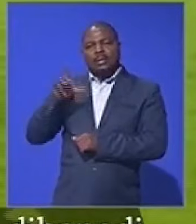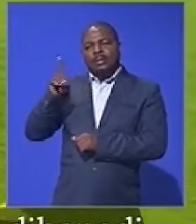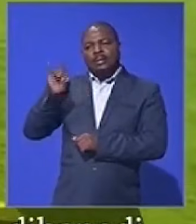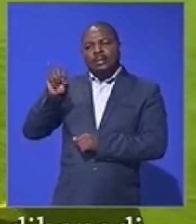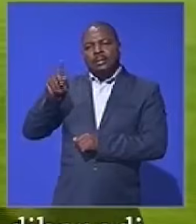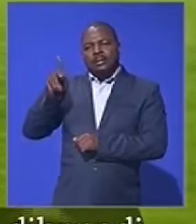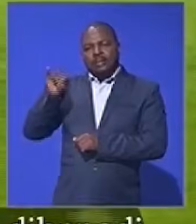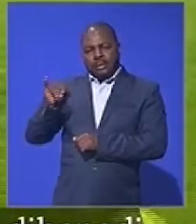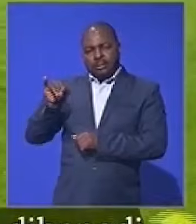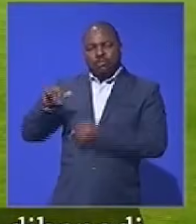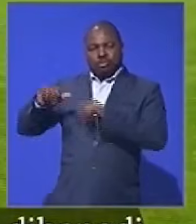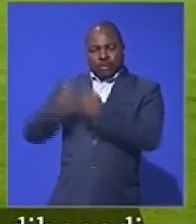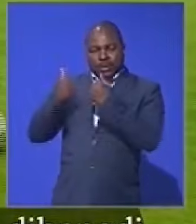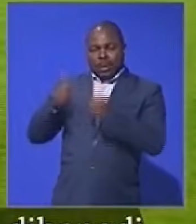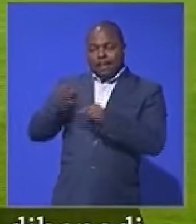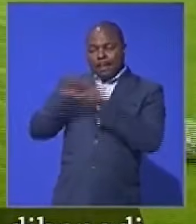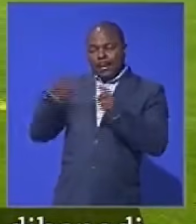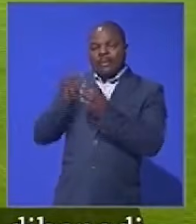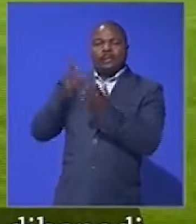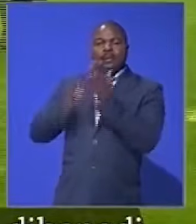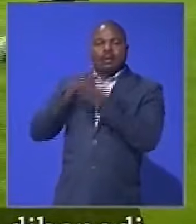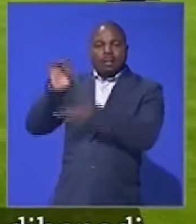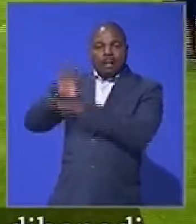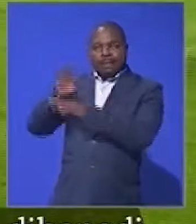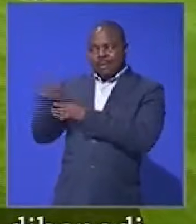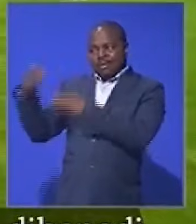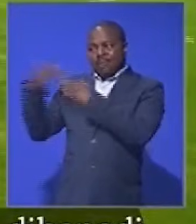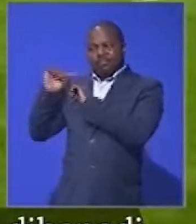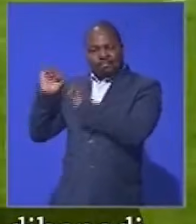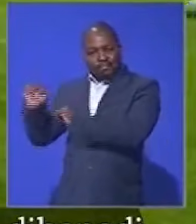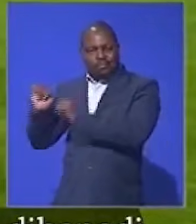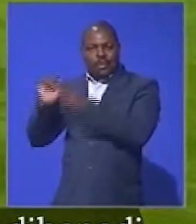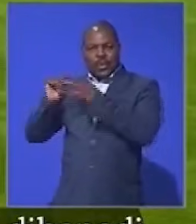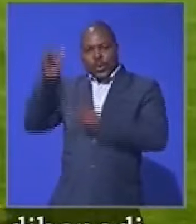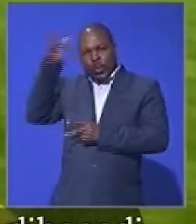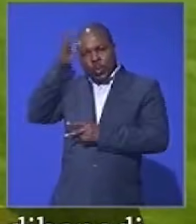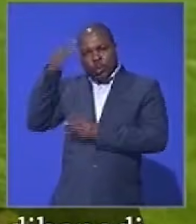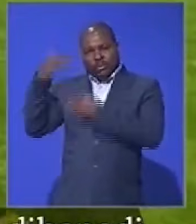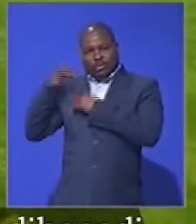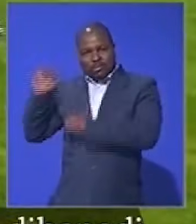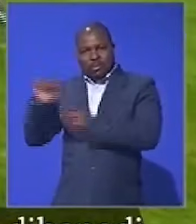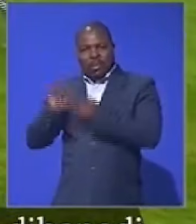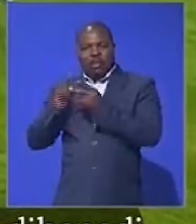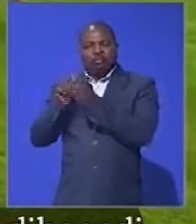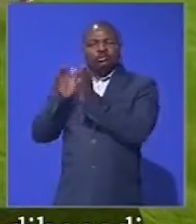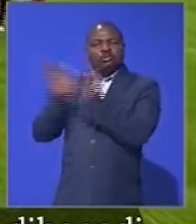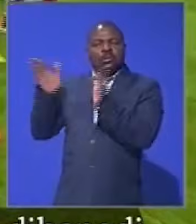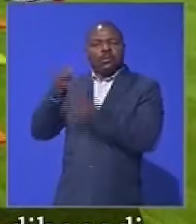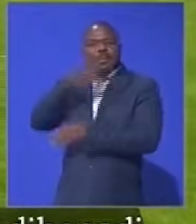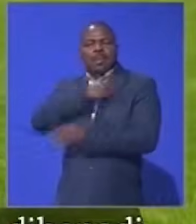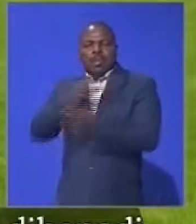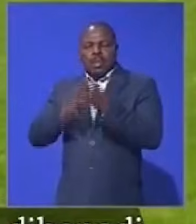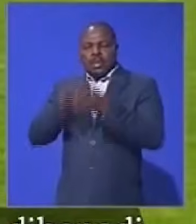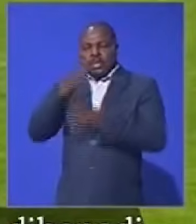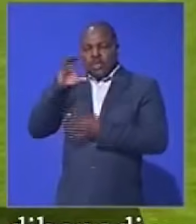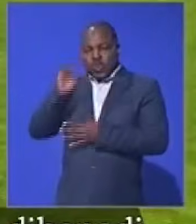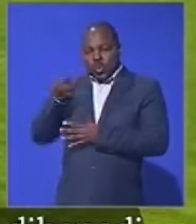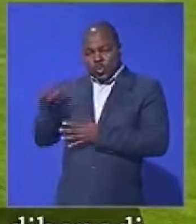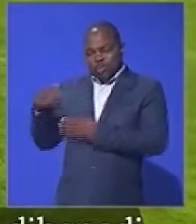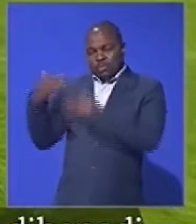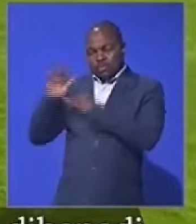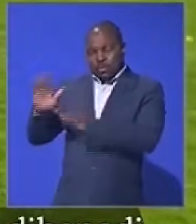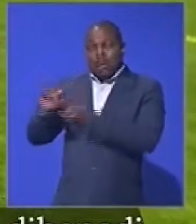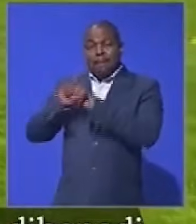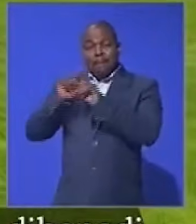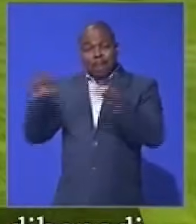the technical advisor ke area ya the coach and of course the general manager and the CEO but a ke dumele gore ka moka